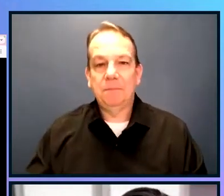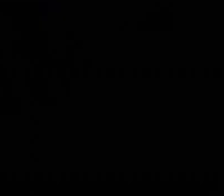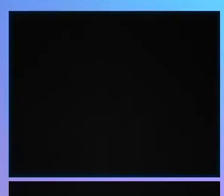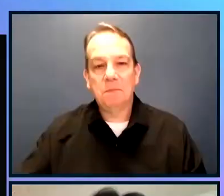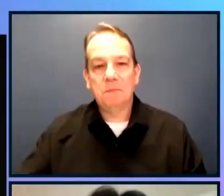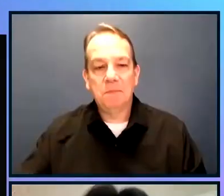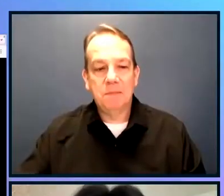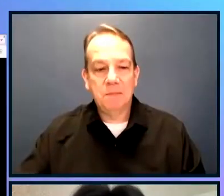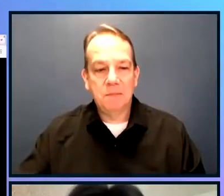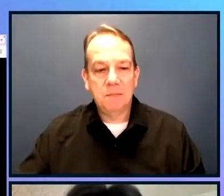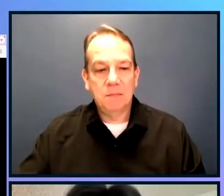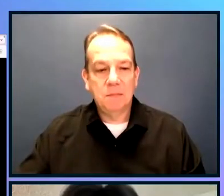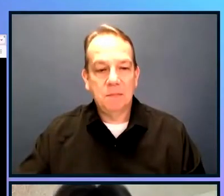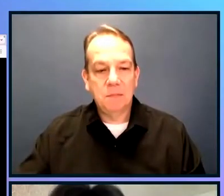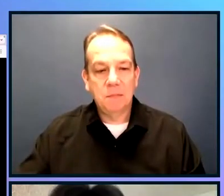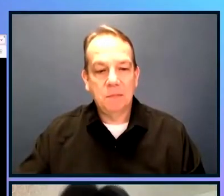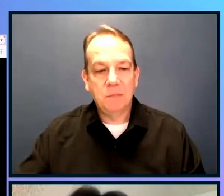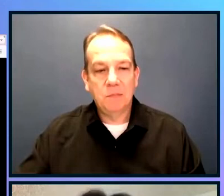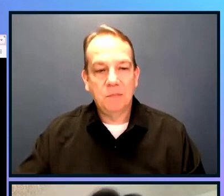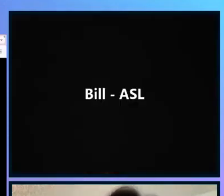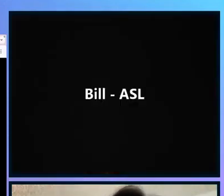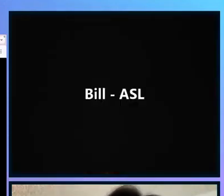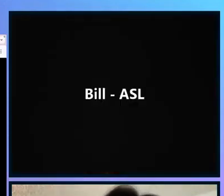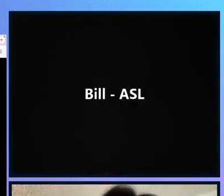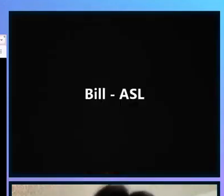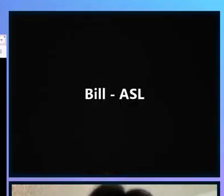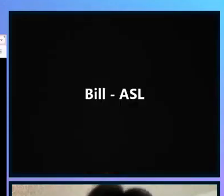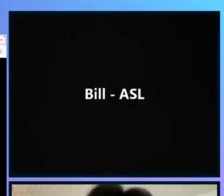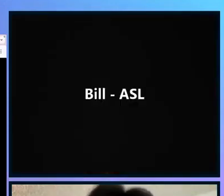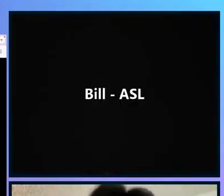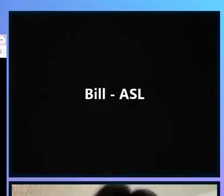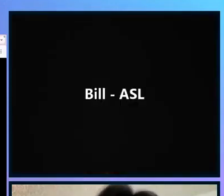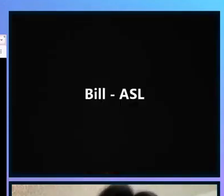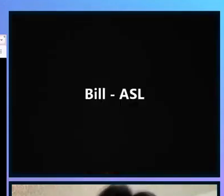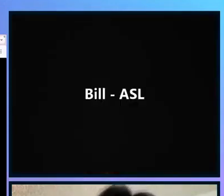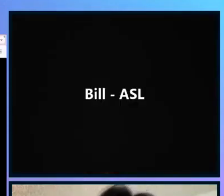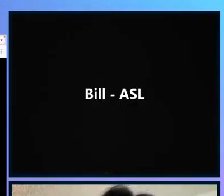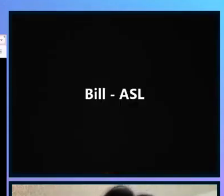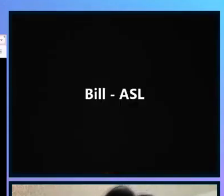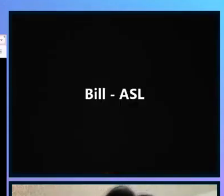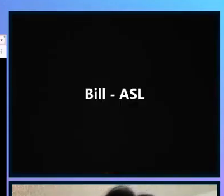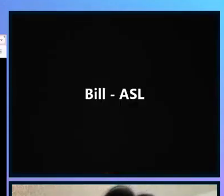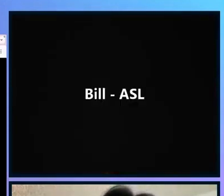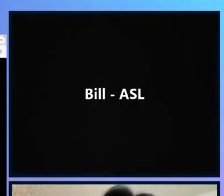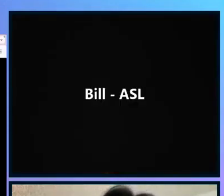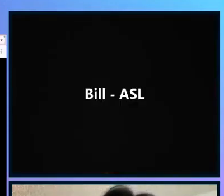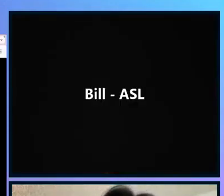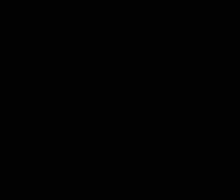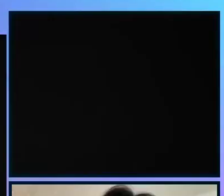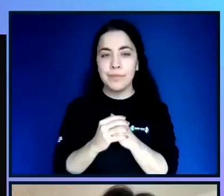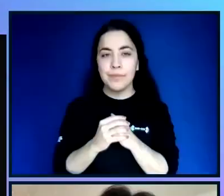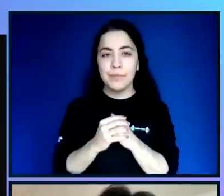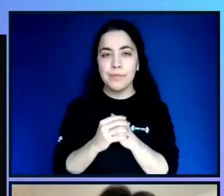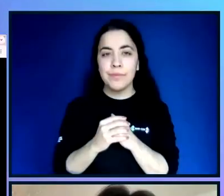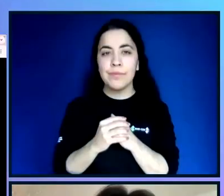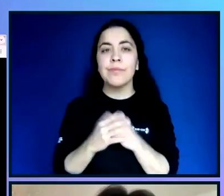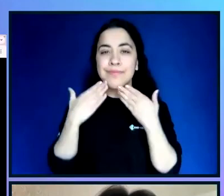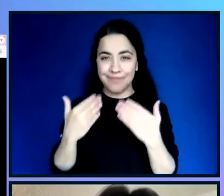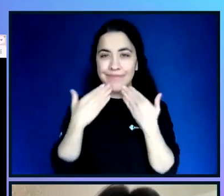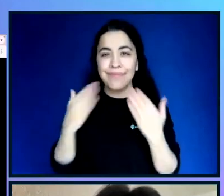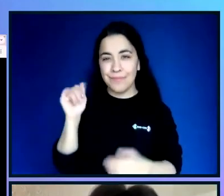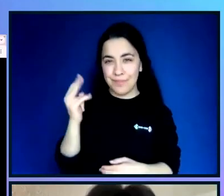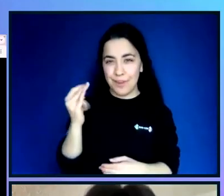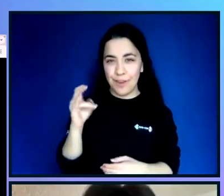And I still love the Looks Good to Me conference. Thank you for all your labor in organizing that. And as someone